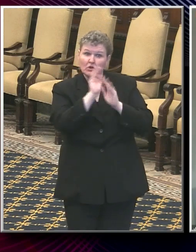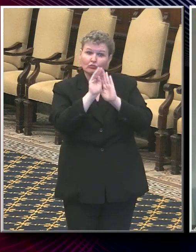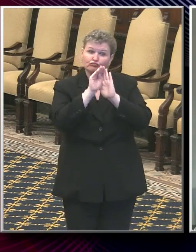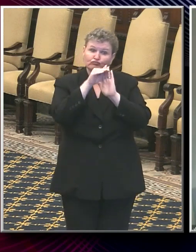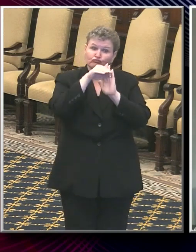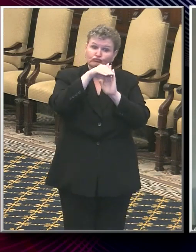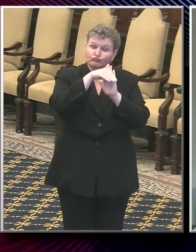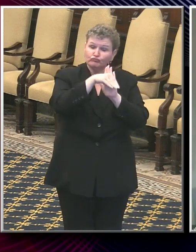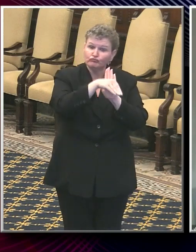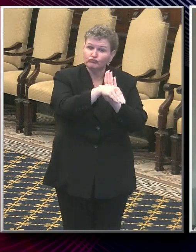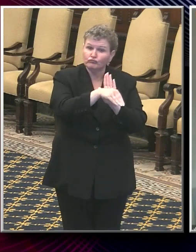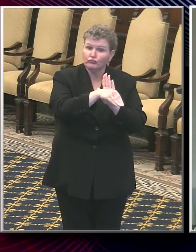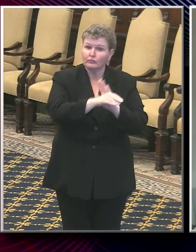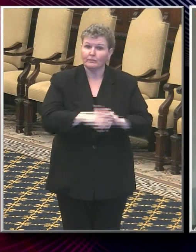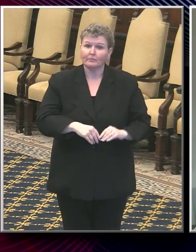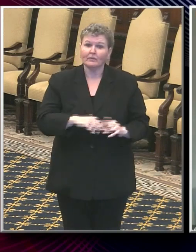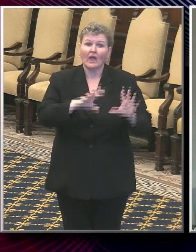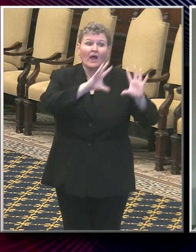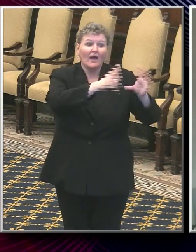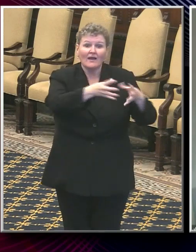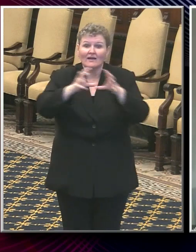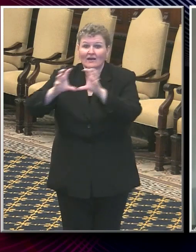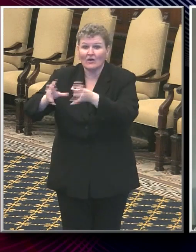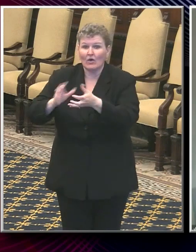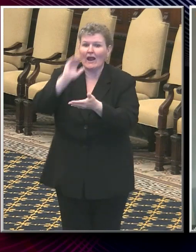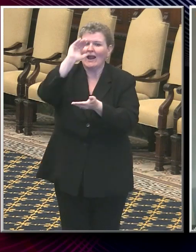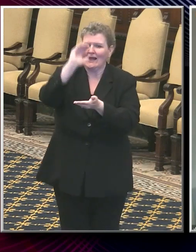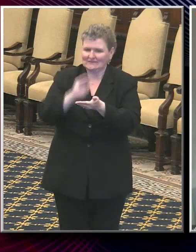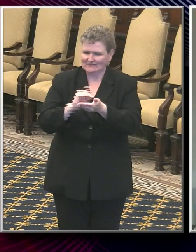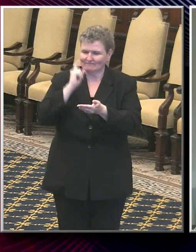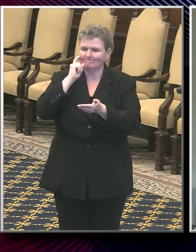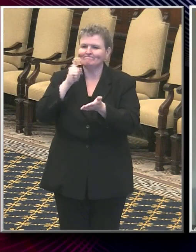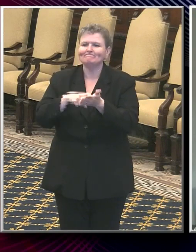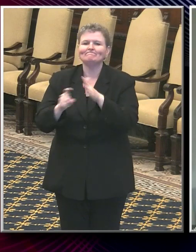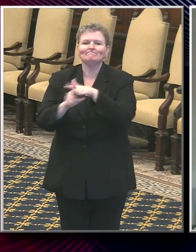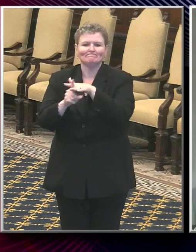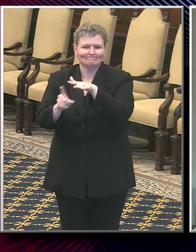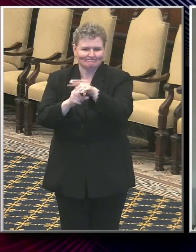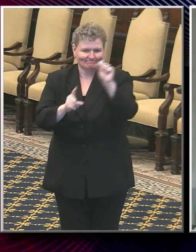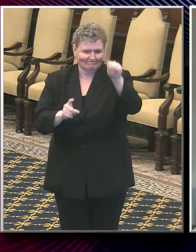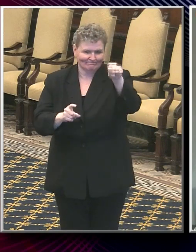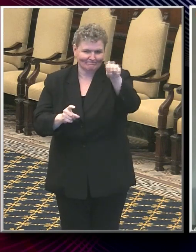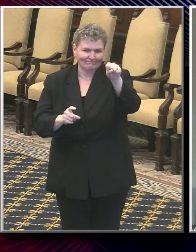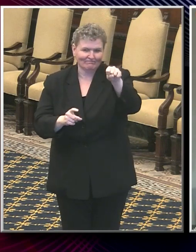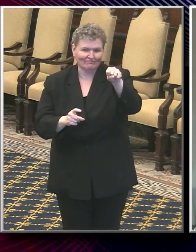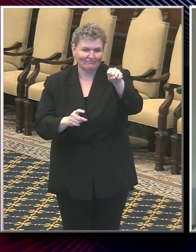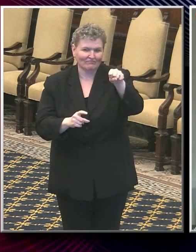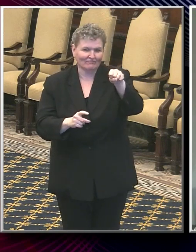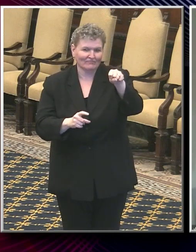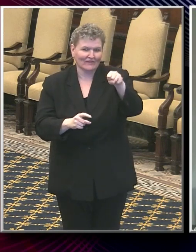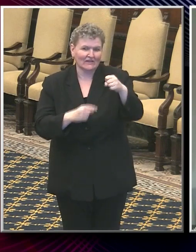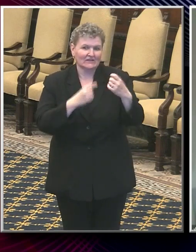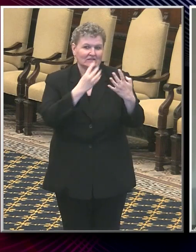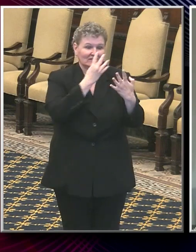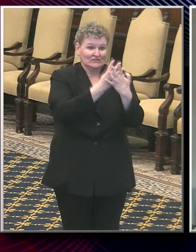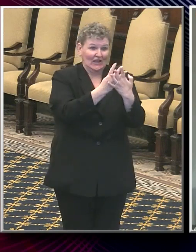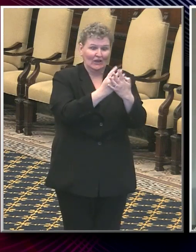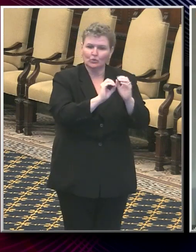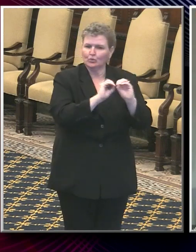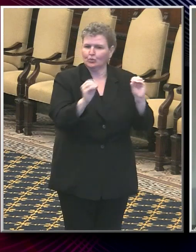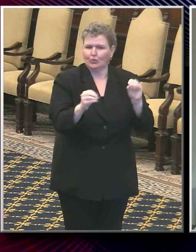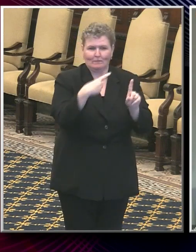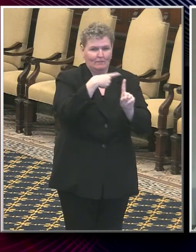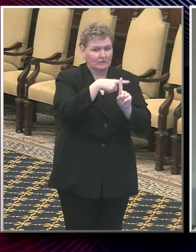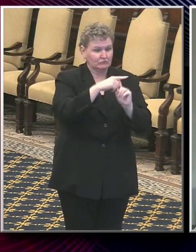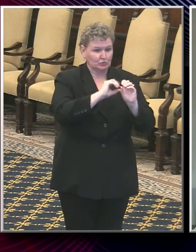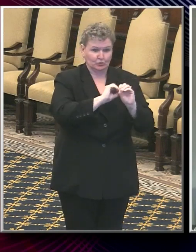settings. We're seeing fewer outbreaks and control of the outbreaks that we've been dealing with. 0 new symptomatic cases in the jail since this time yesterday.